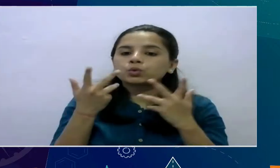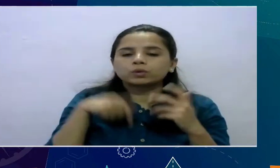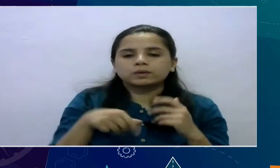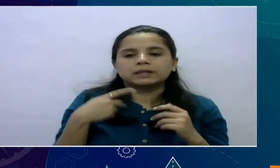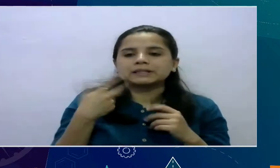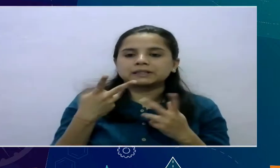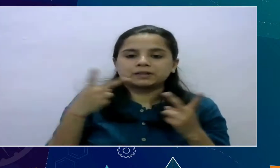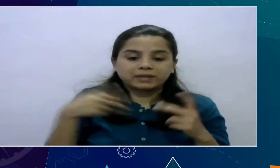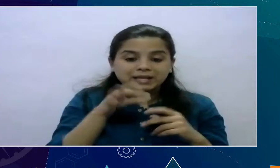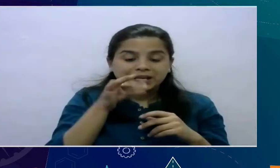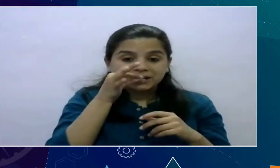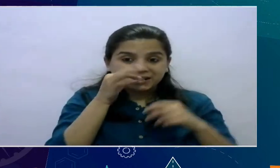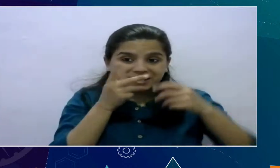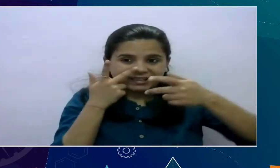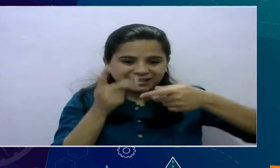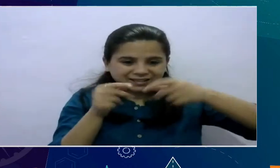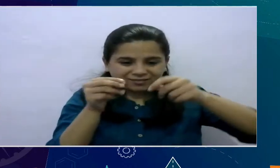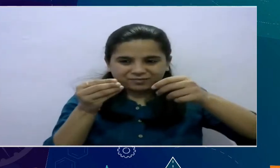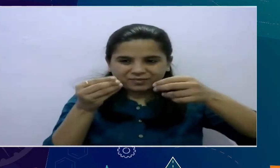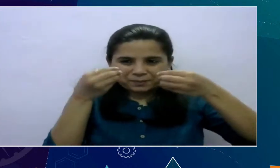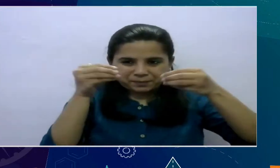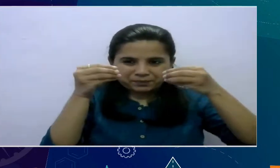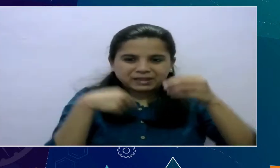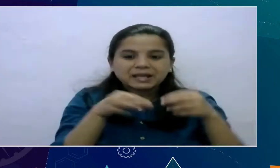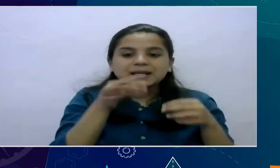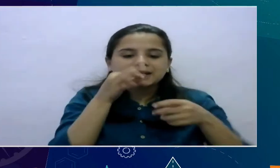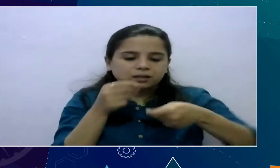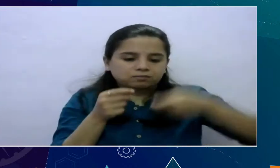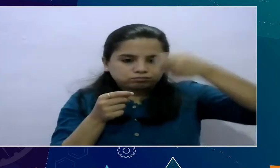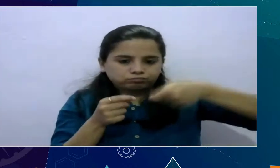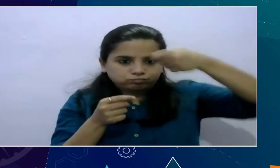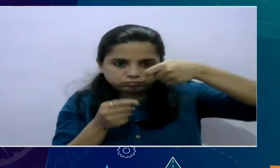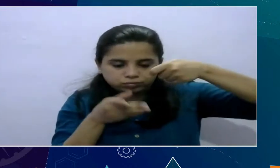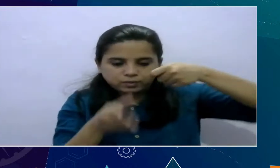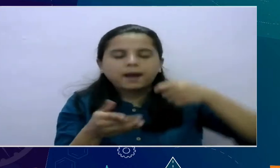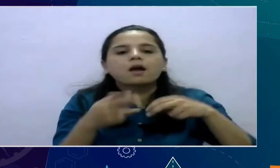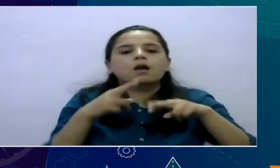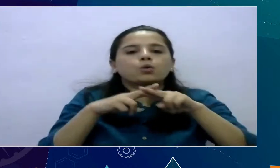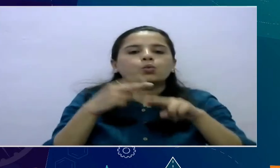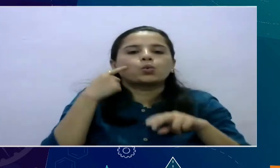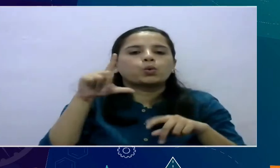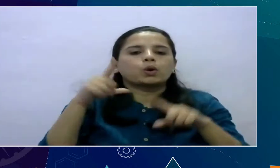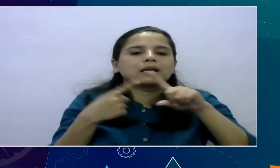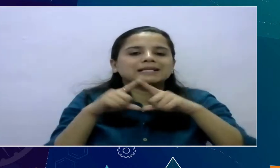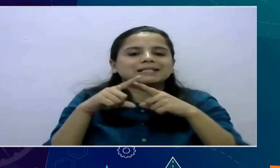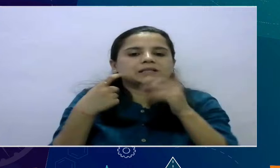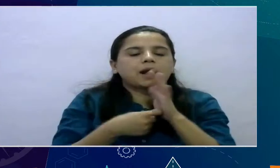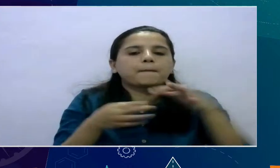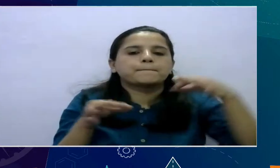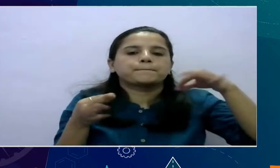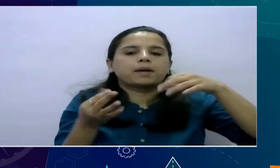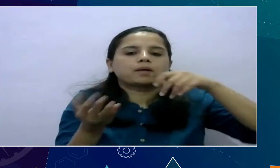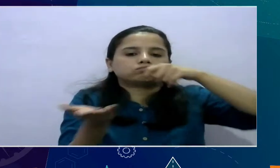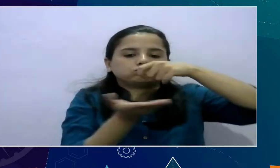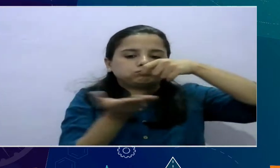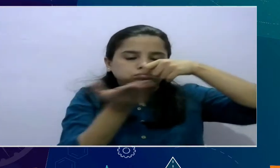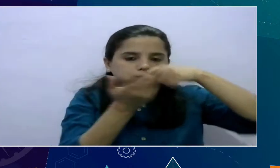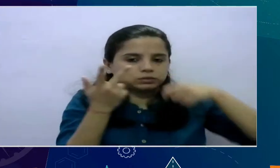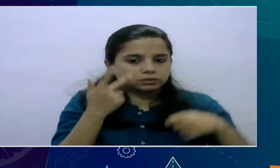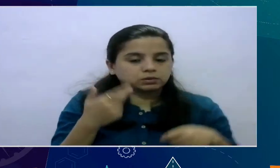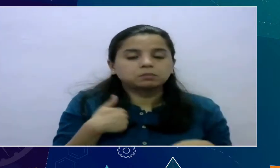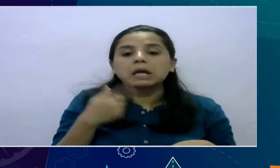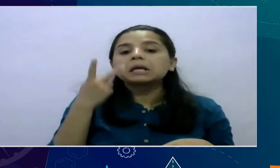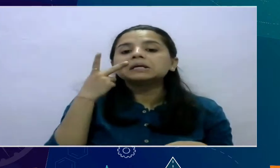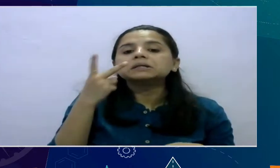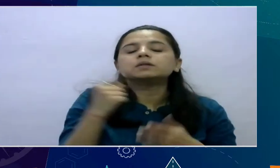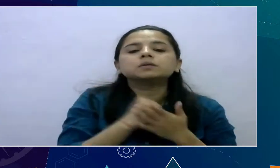strainer and a filter paper. Tea strainer and filter paper, and I'm going to filter it. I'm just trying to see if I'm